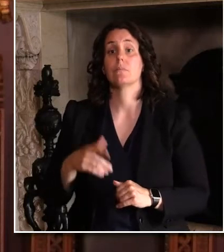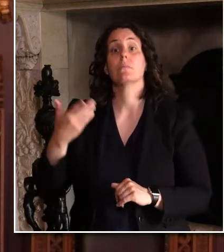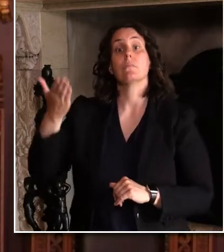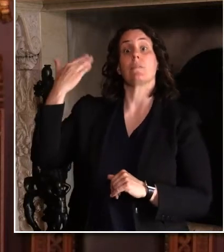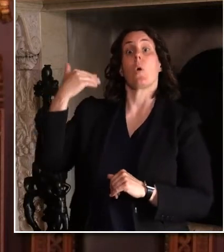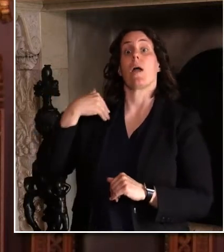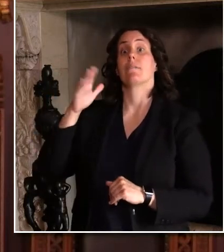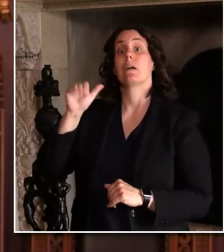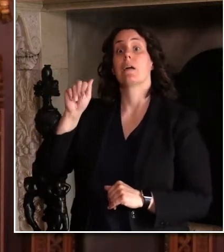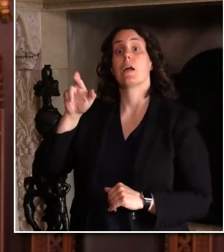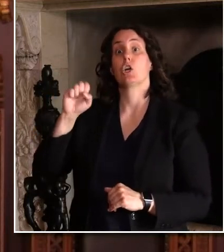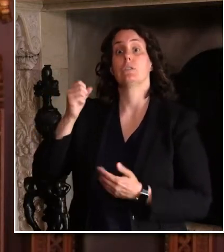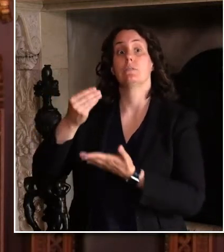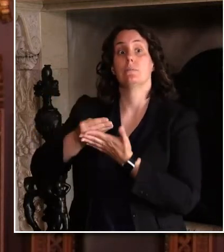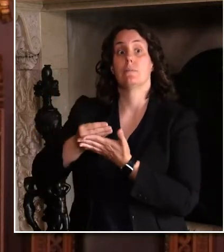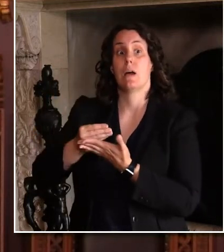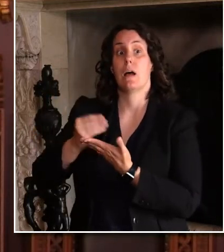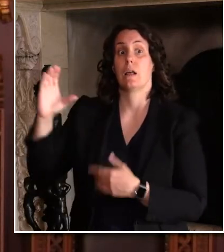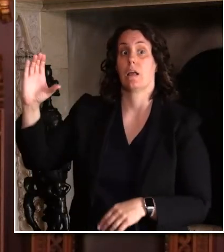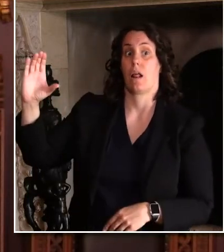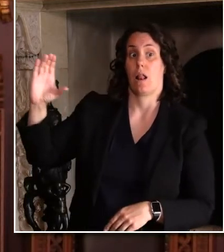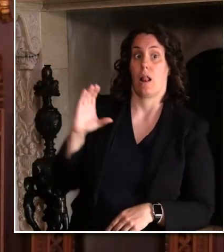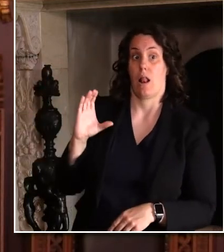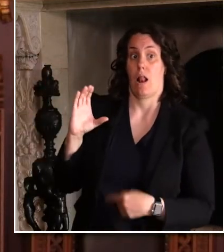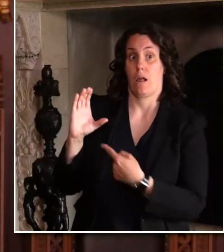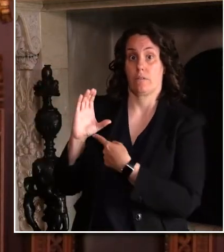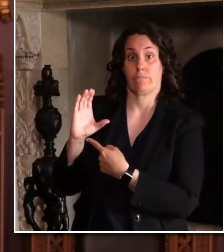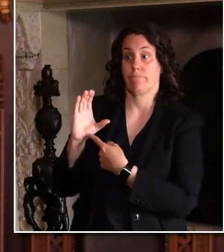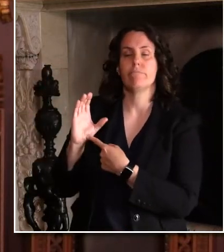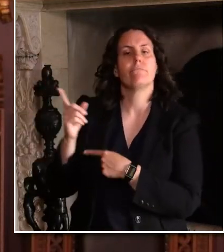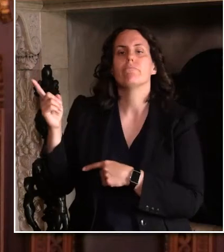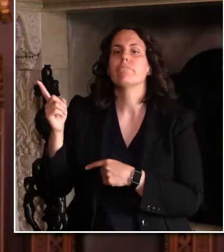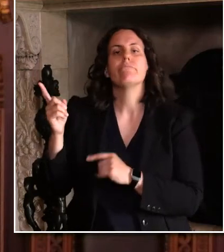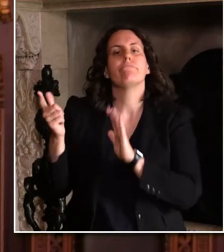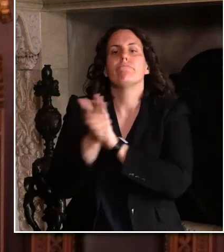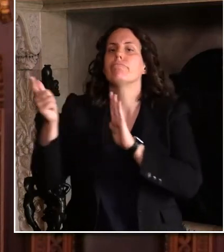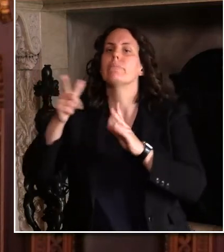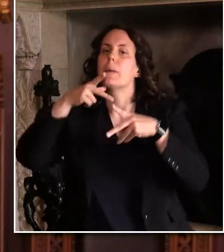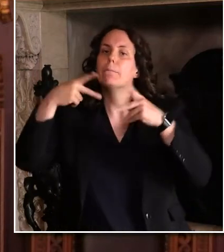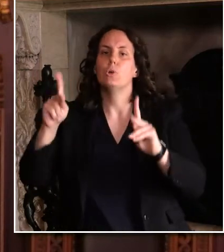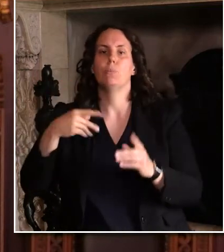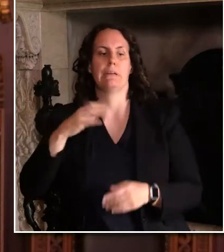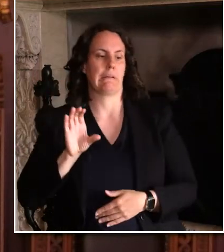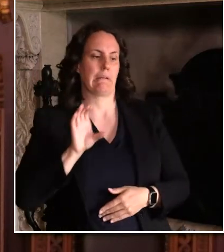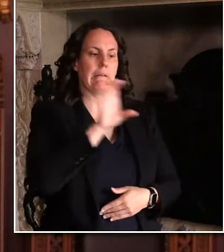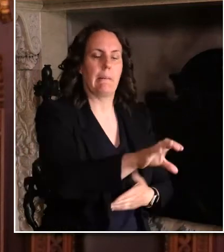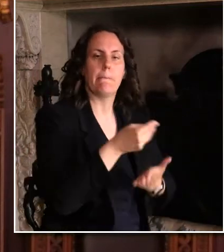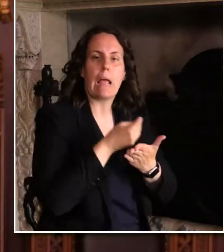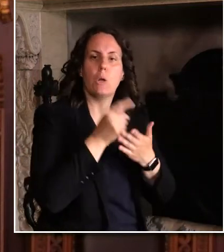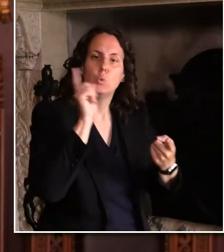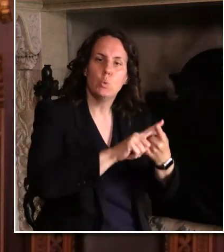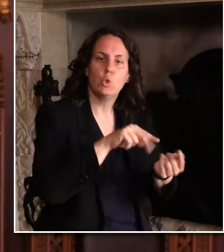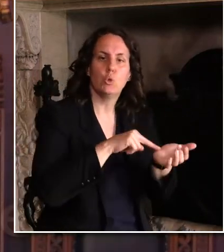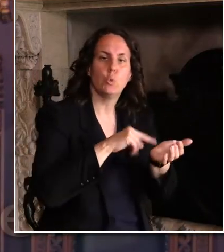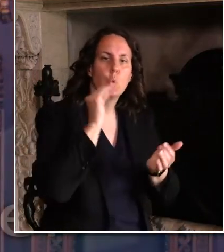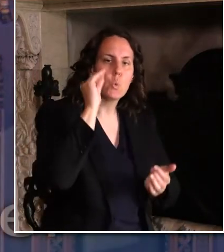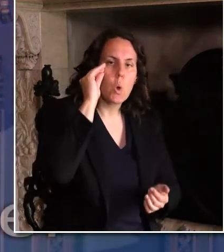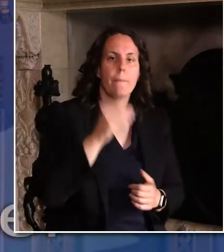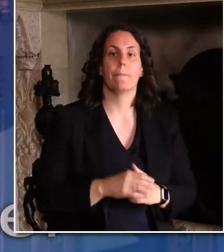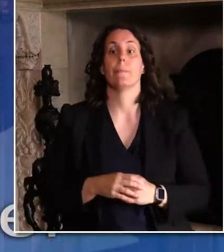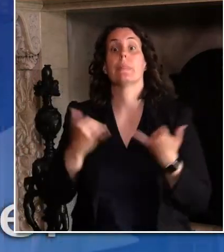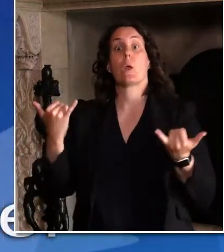for nursing homes, and that's why we are having this special set aside for them now. Thank you, Tim.